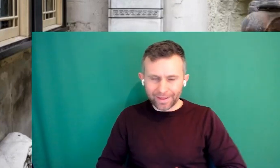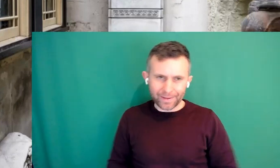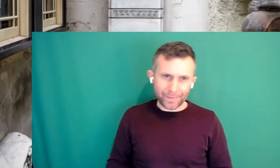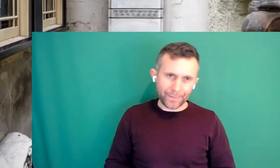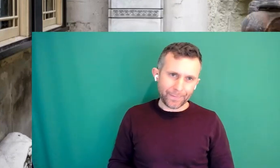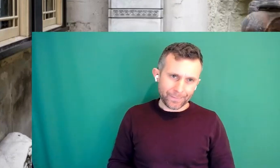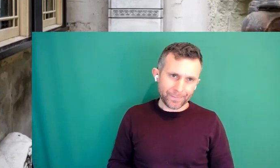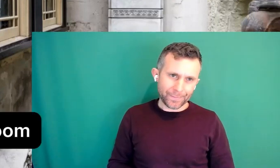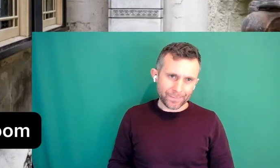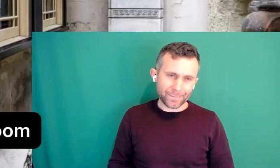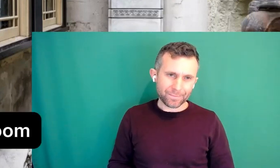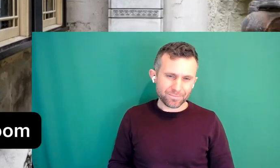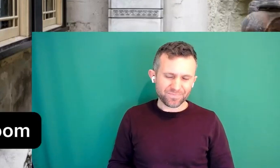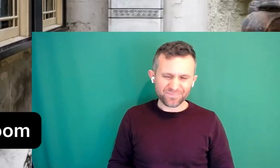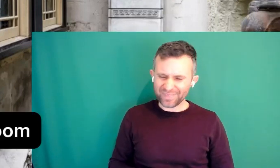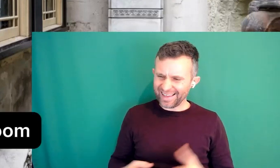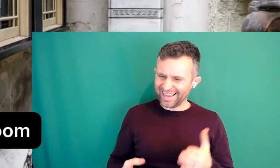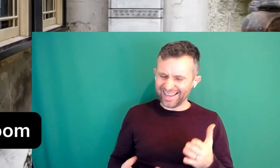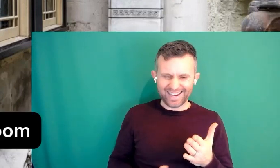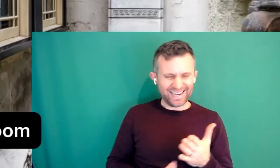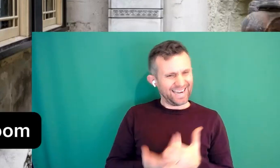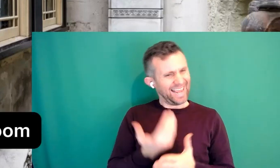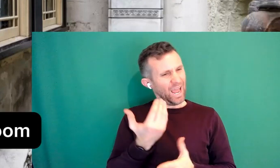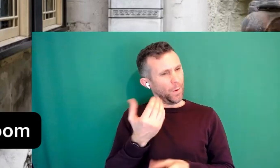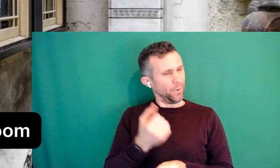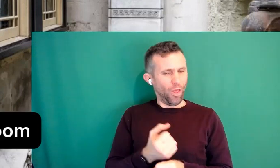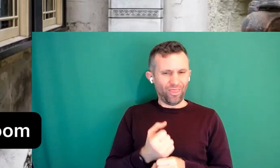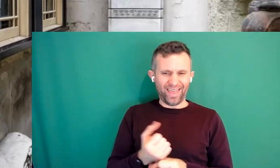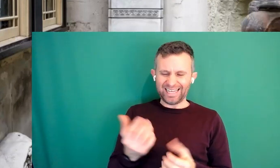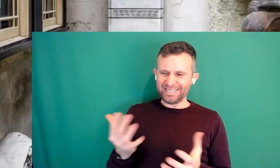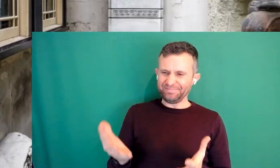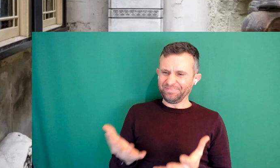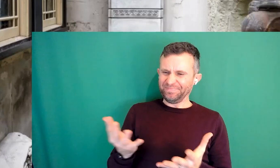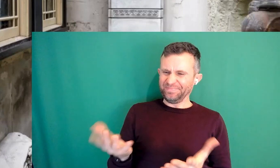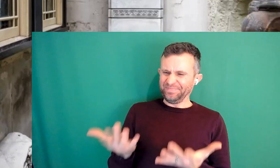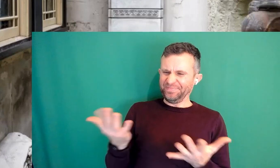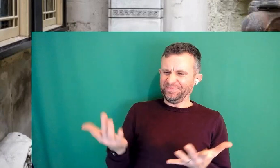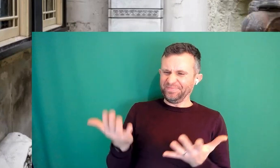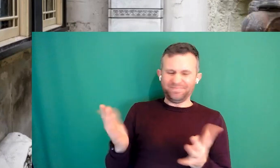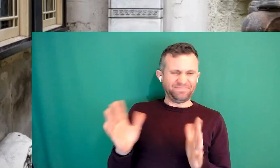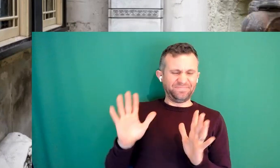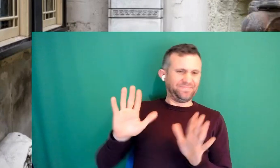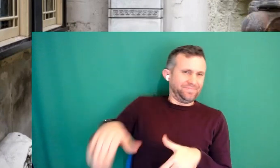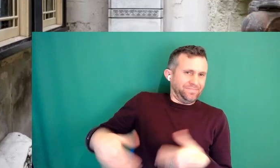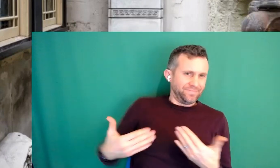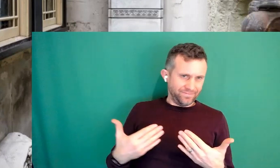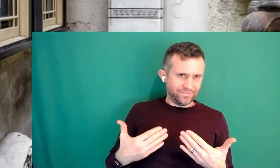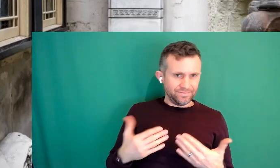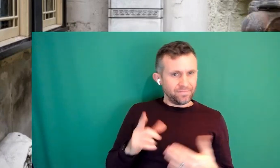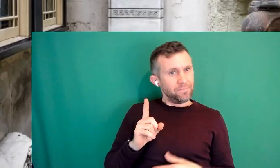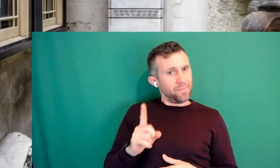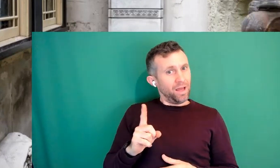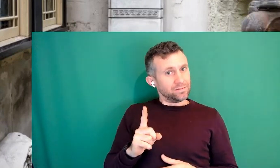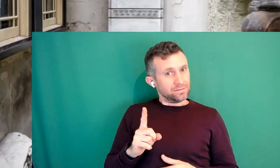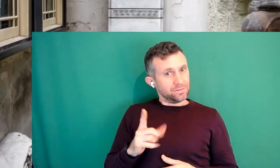liked, you might see the flicker of his ghost in the back room, because his grave is out in the